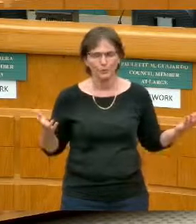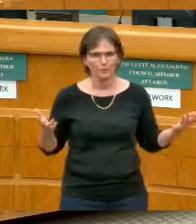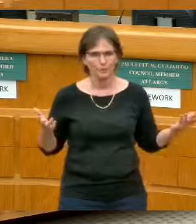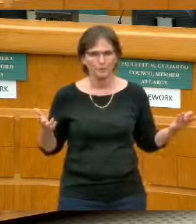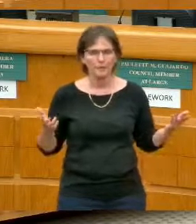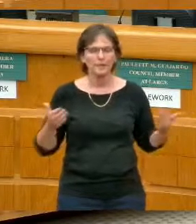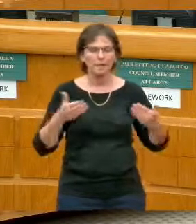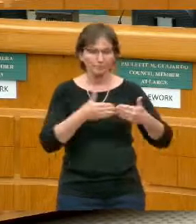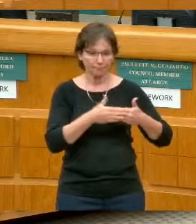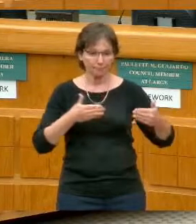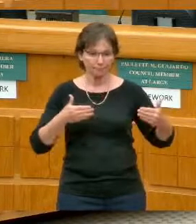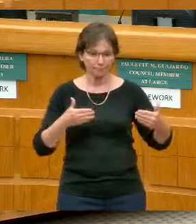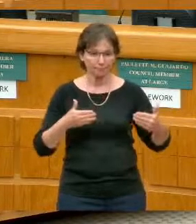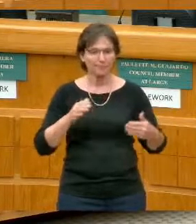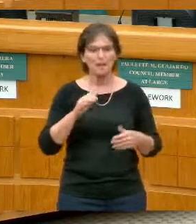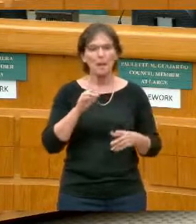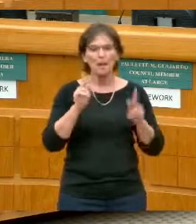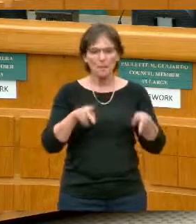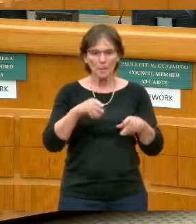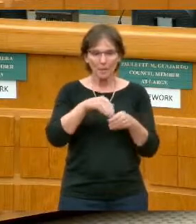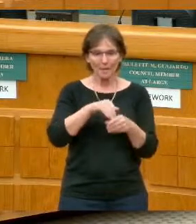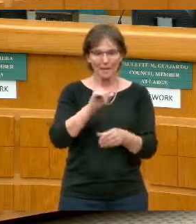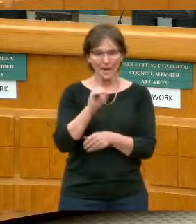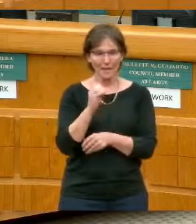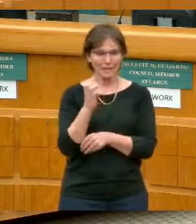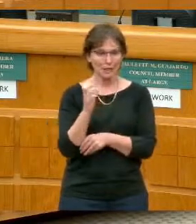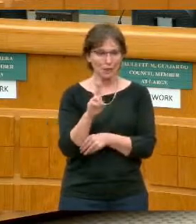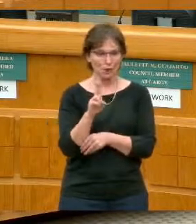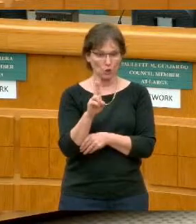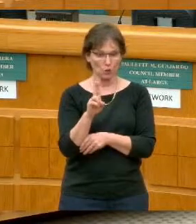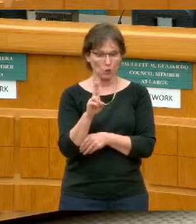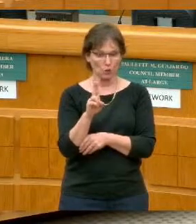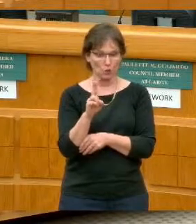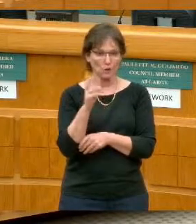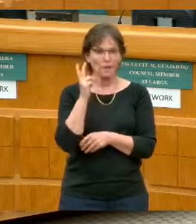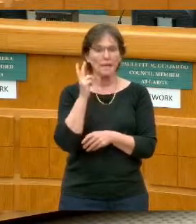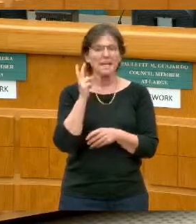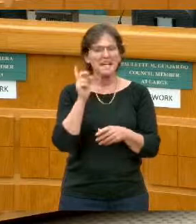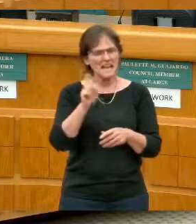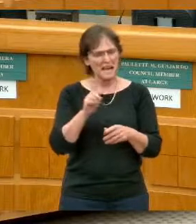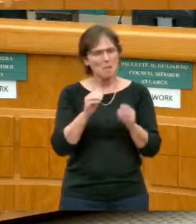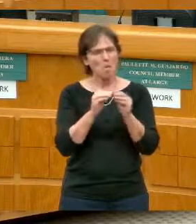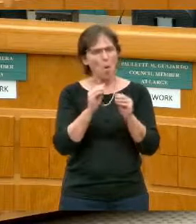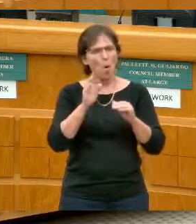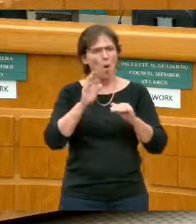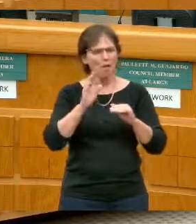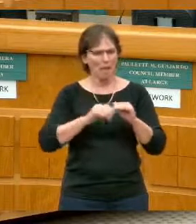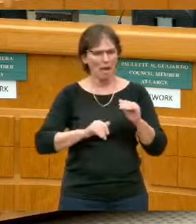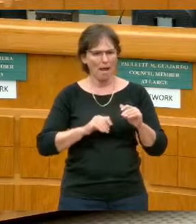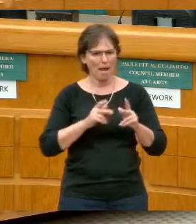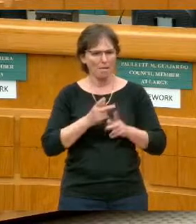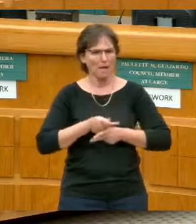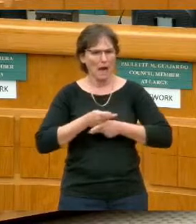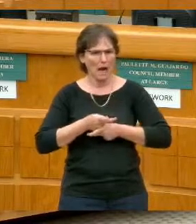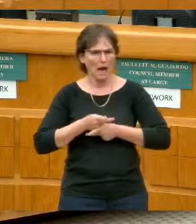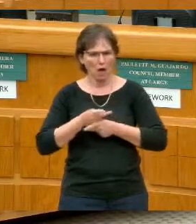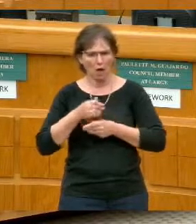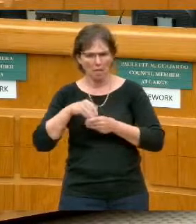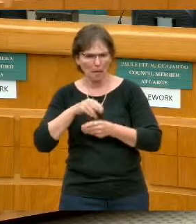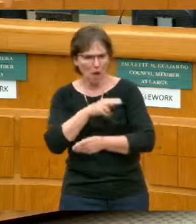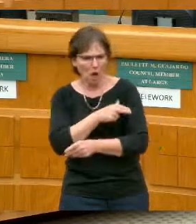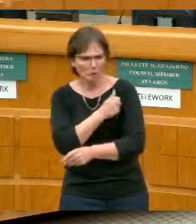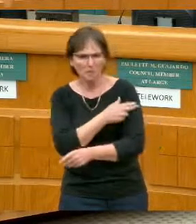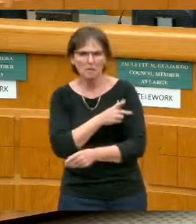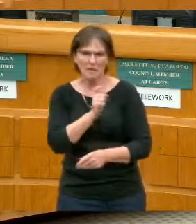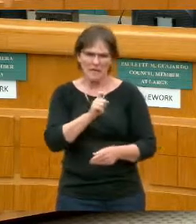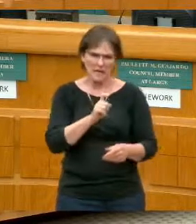These are ICU patients. These are patients that need more than just the typical med-surg care in the hospital. Some